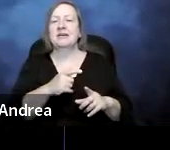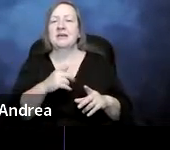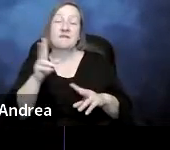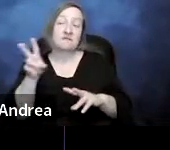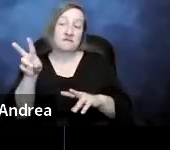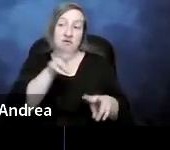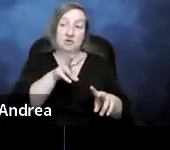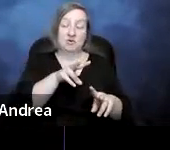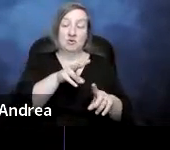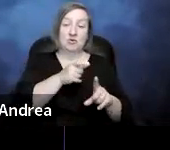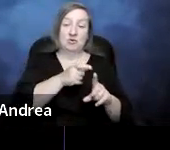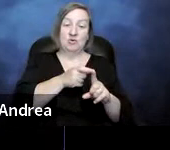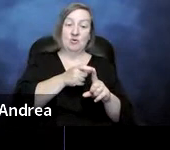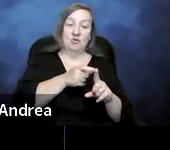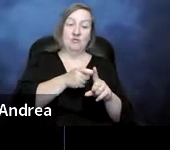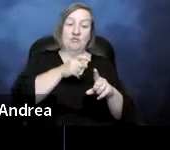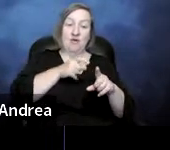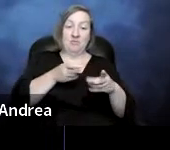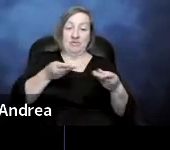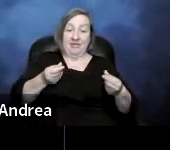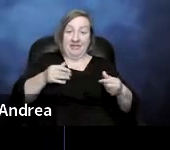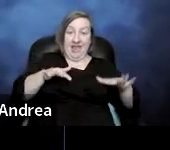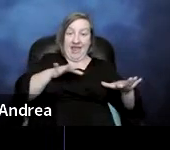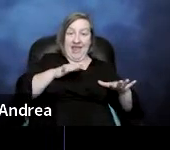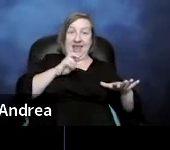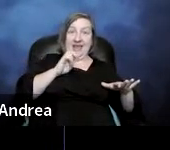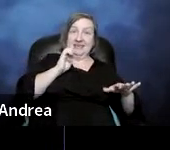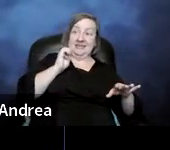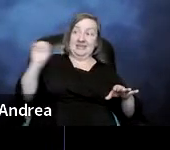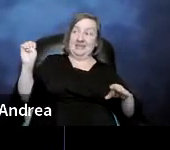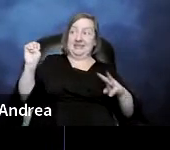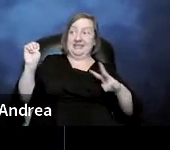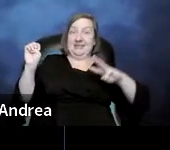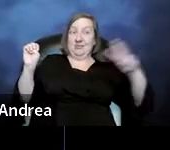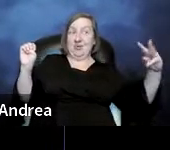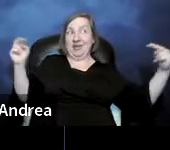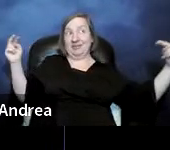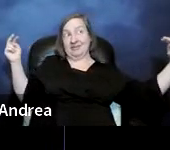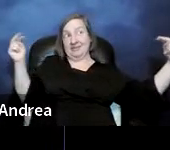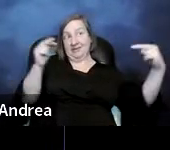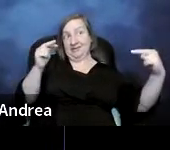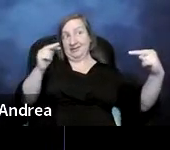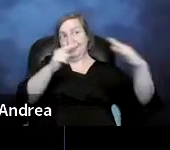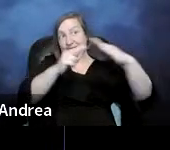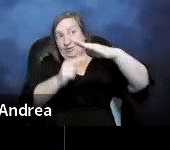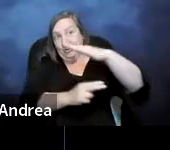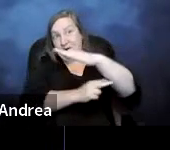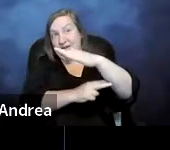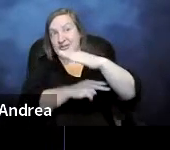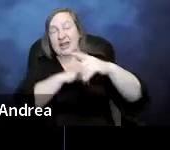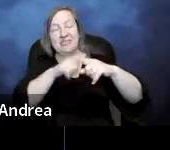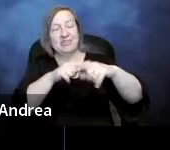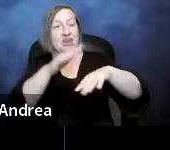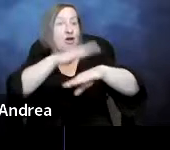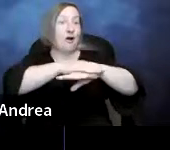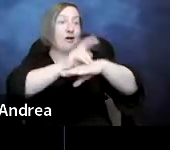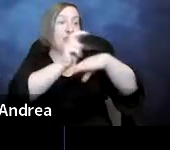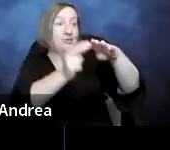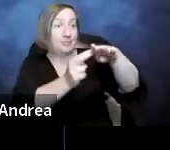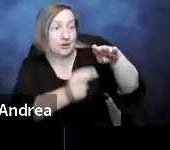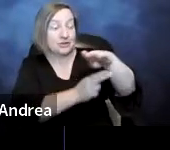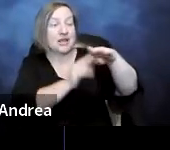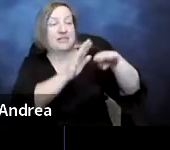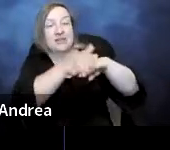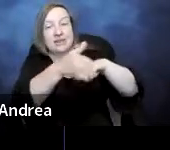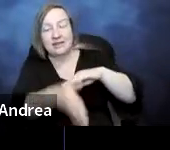from experiences, as well as kind of east-west routes that are being kind of altered by